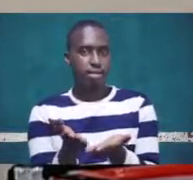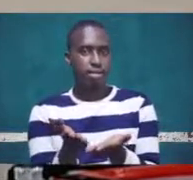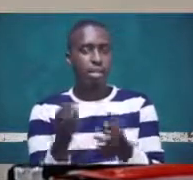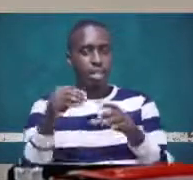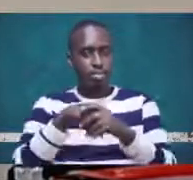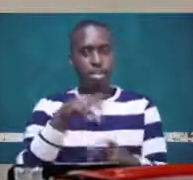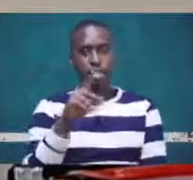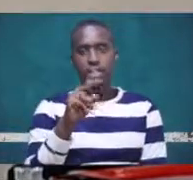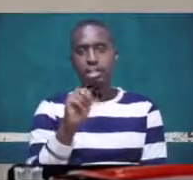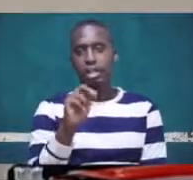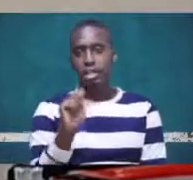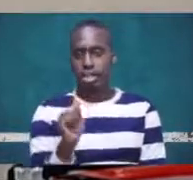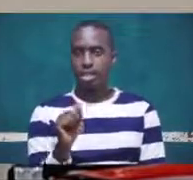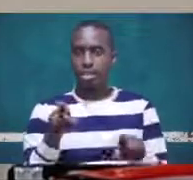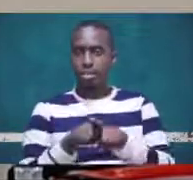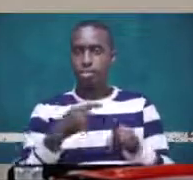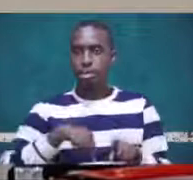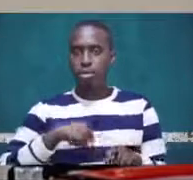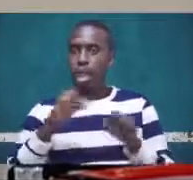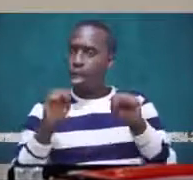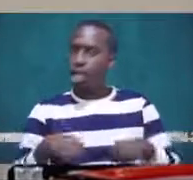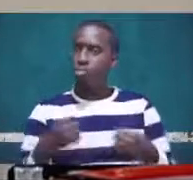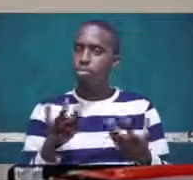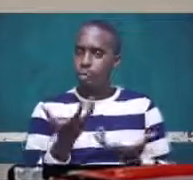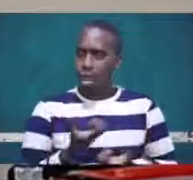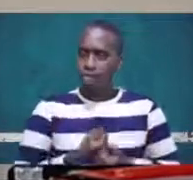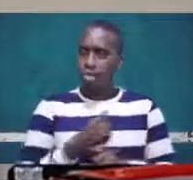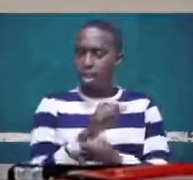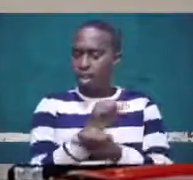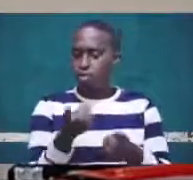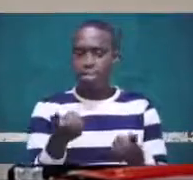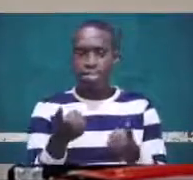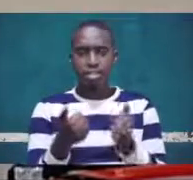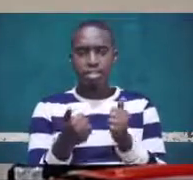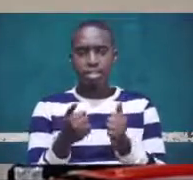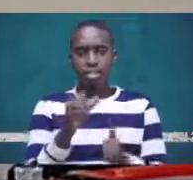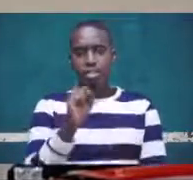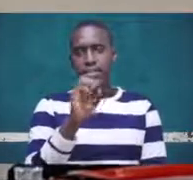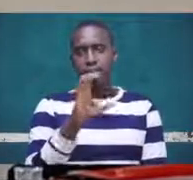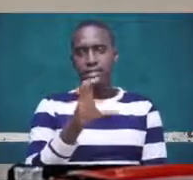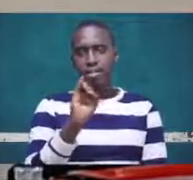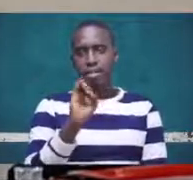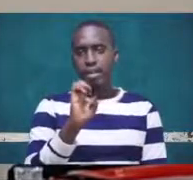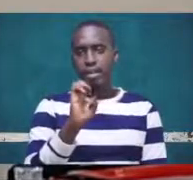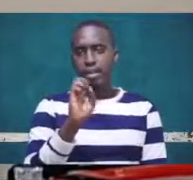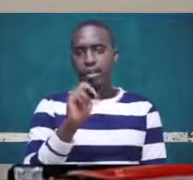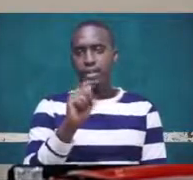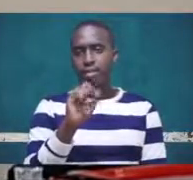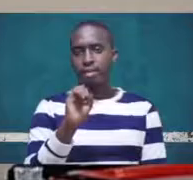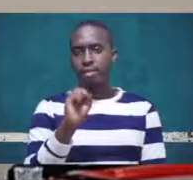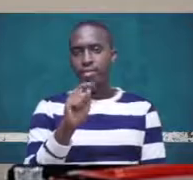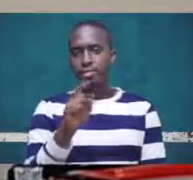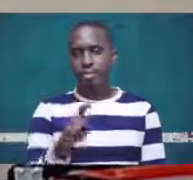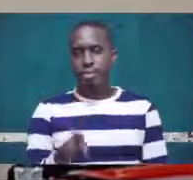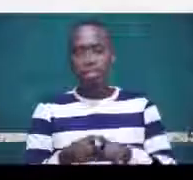within the DNA, and we have been able to have great scientists going miles ahead and being able